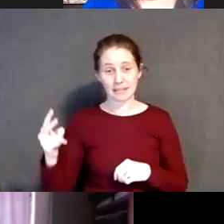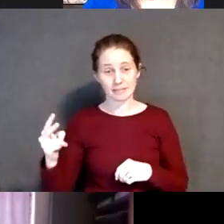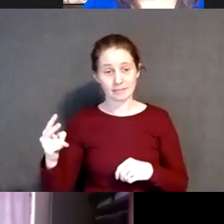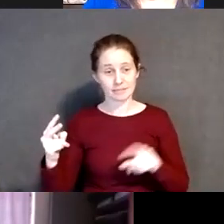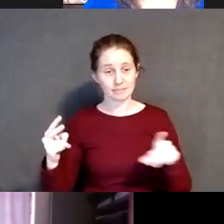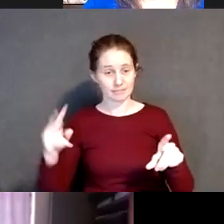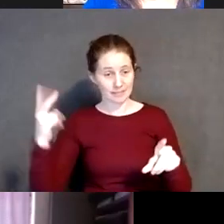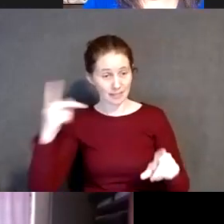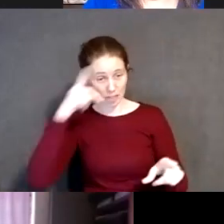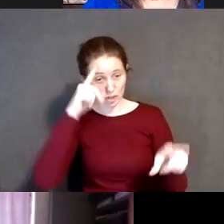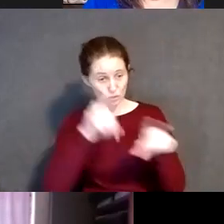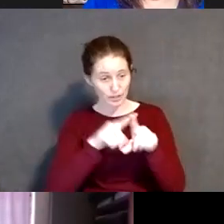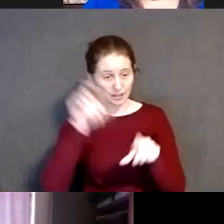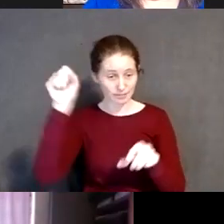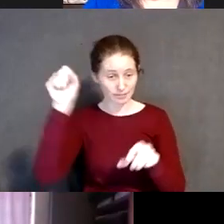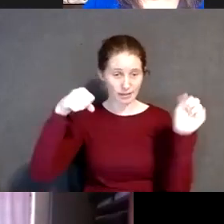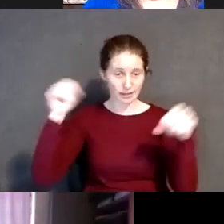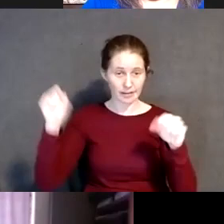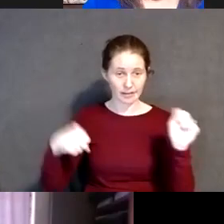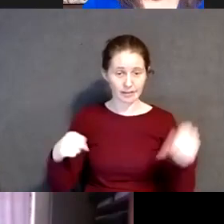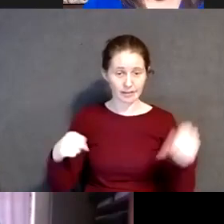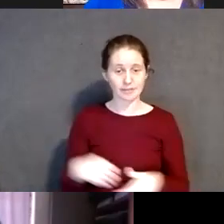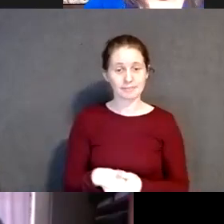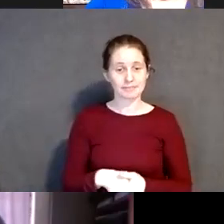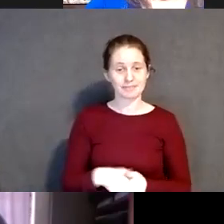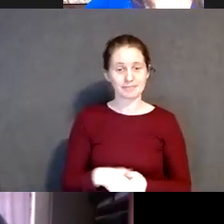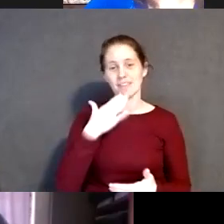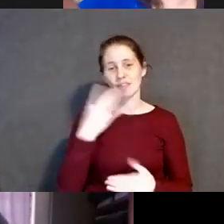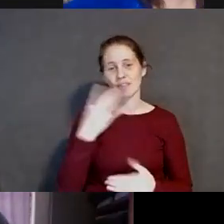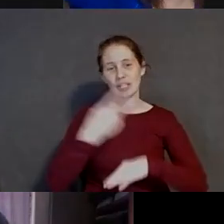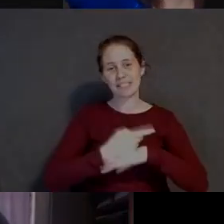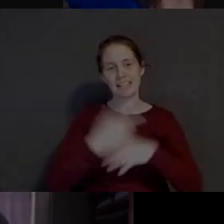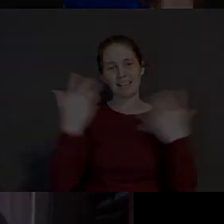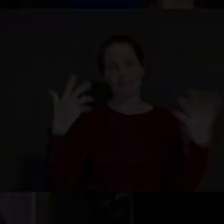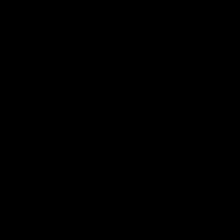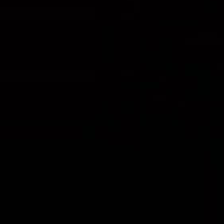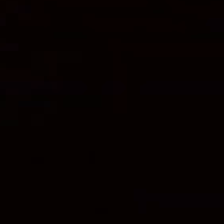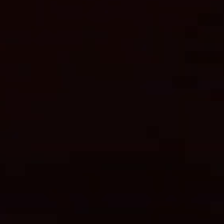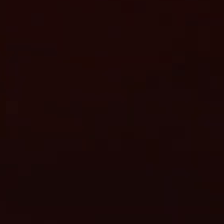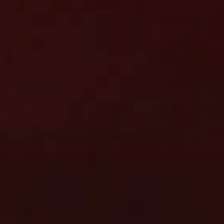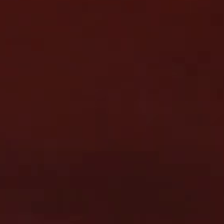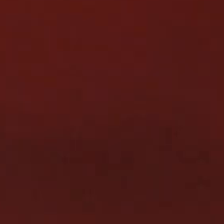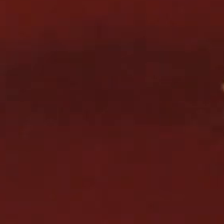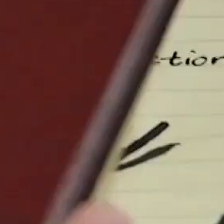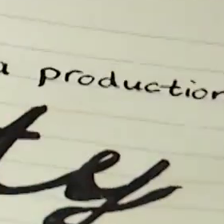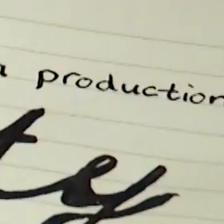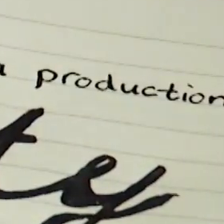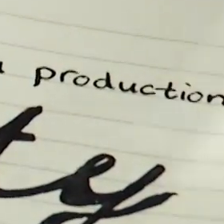All in favor? Aye. Aye. Have a good day, everyone. Meeting's adjourned. Thanks. Have a good day, everybody.